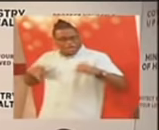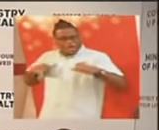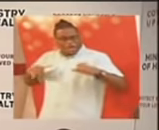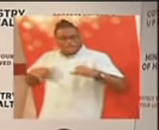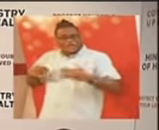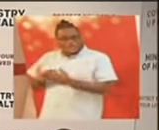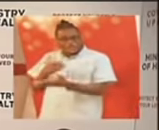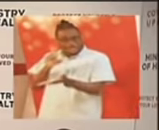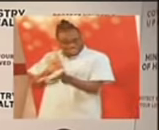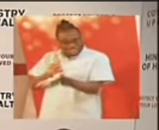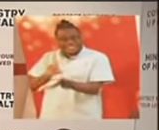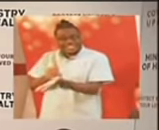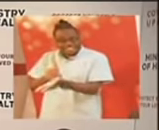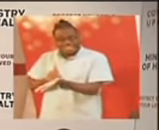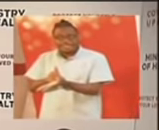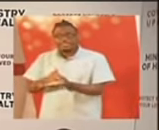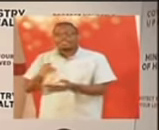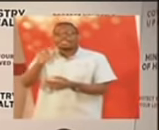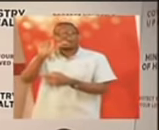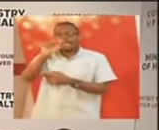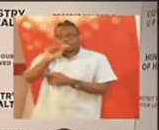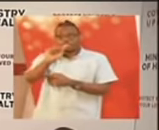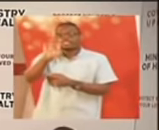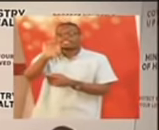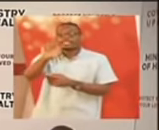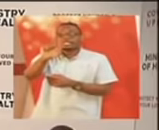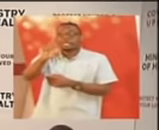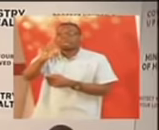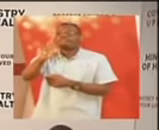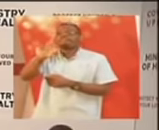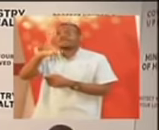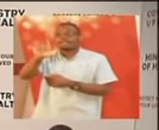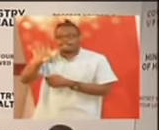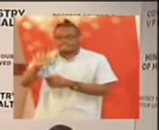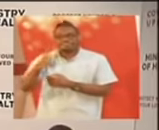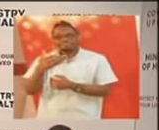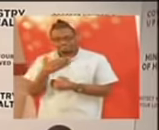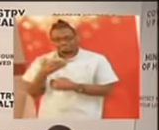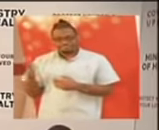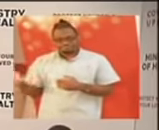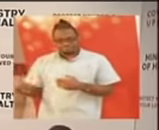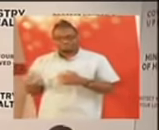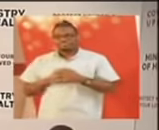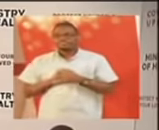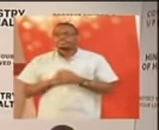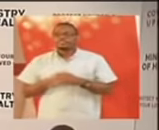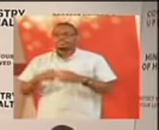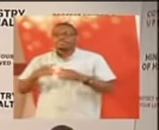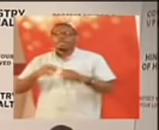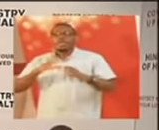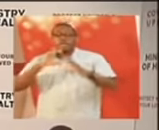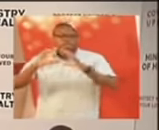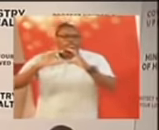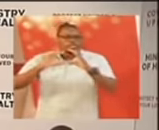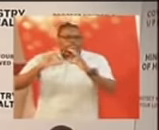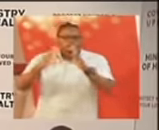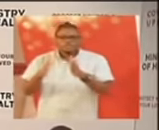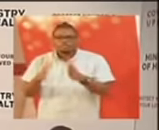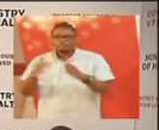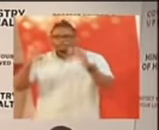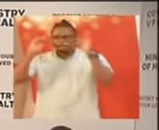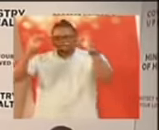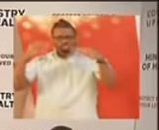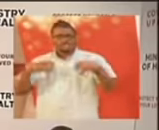practitioner, Dr. Andre Earle. I am Candice Alcantara, Manager Corporate Communication at the Ministry of Health, your moderator for